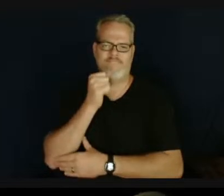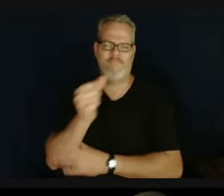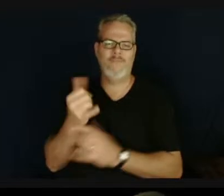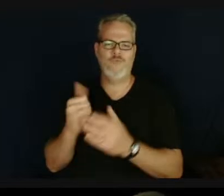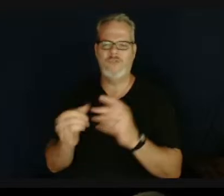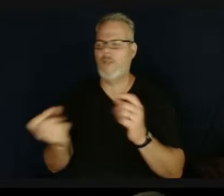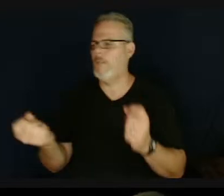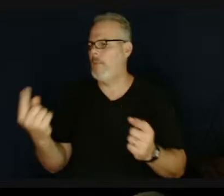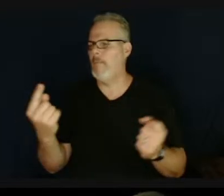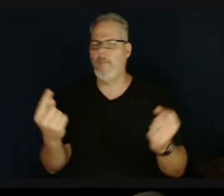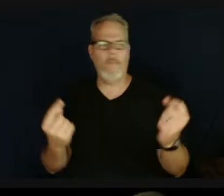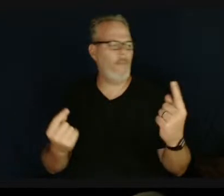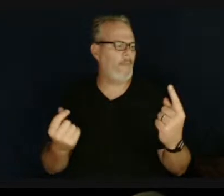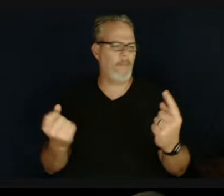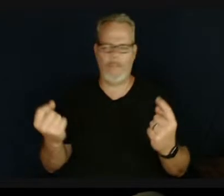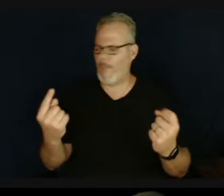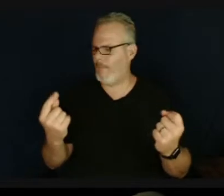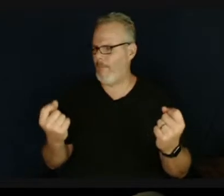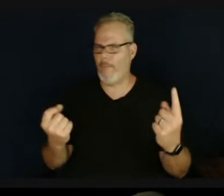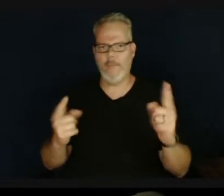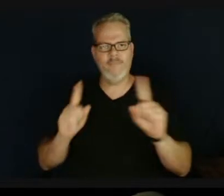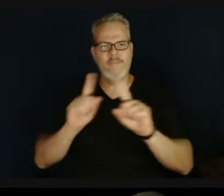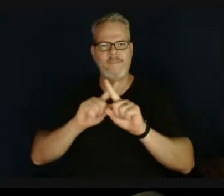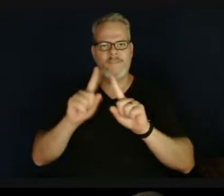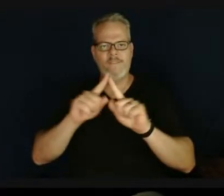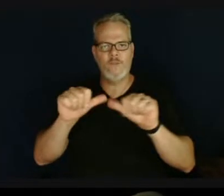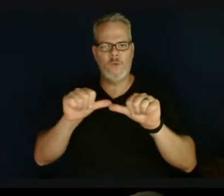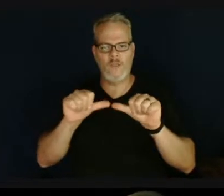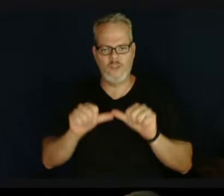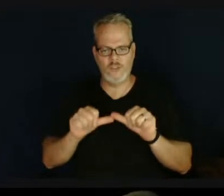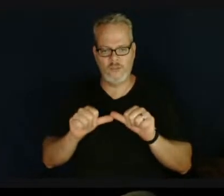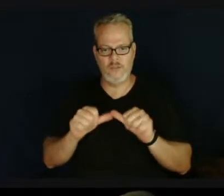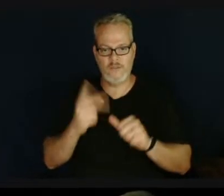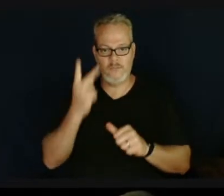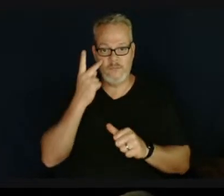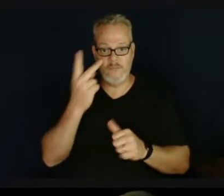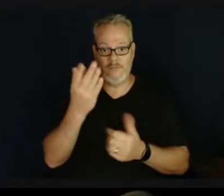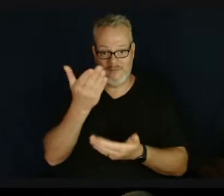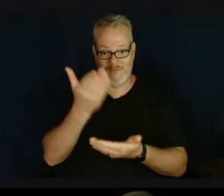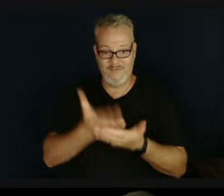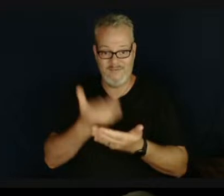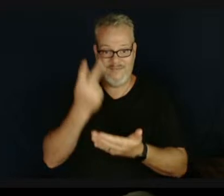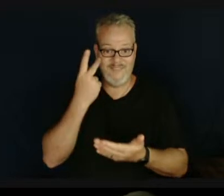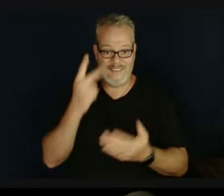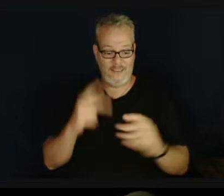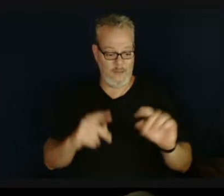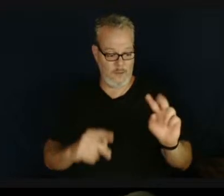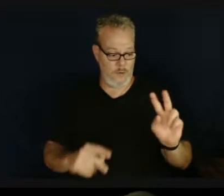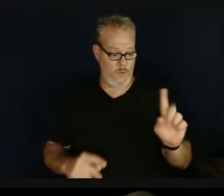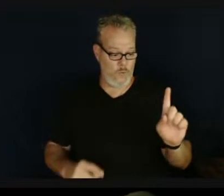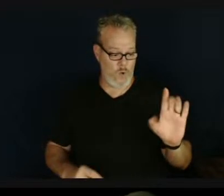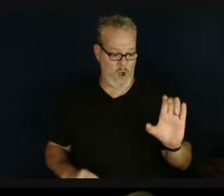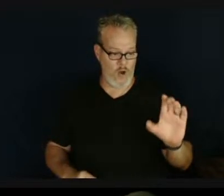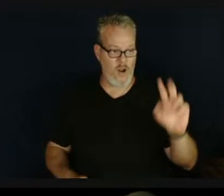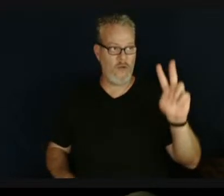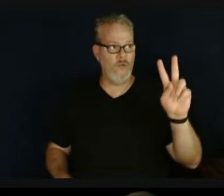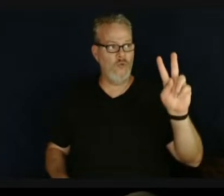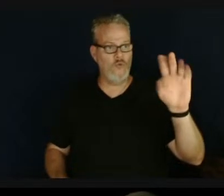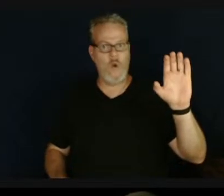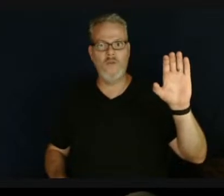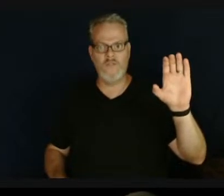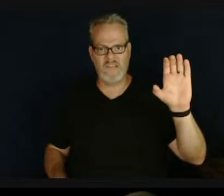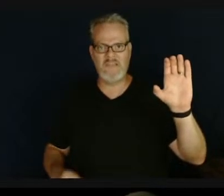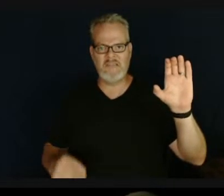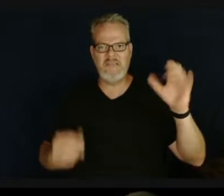different locations. So, but just to show you guys, there's 100 meters, there's 200 meters, and so everything is pretty low and